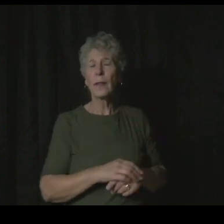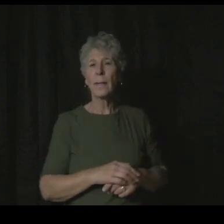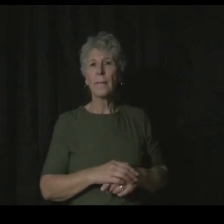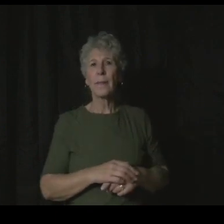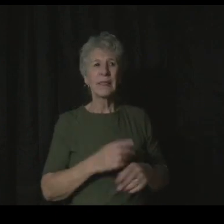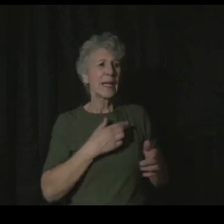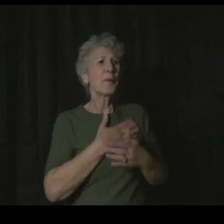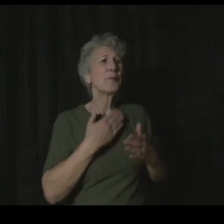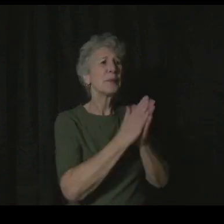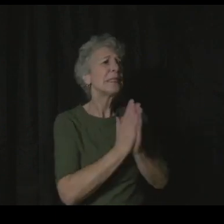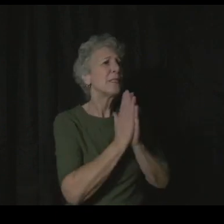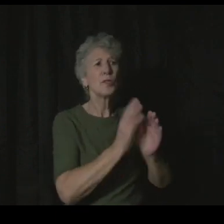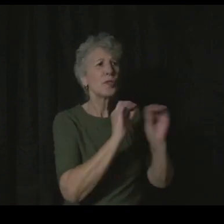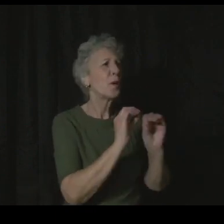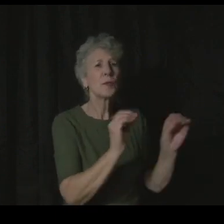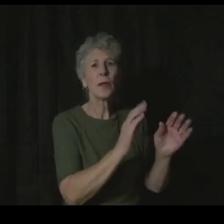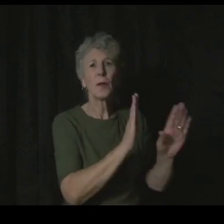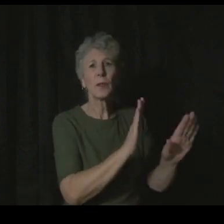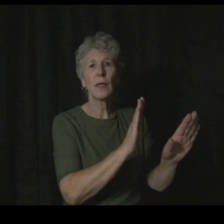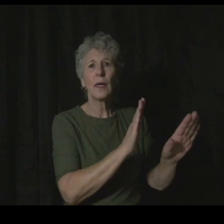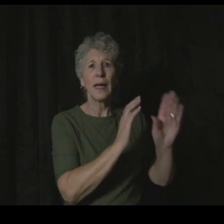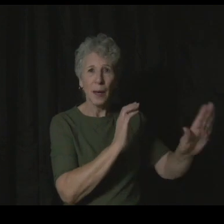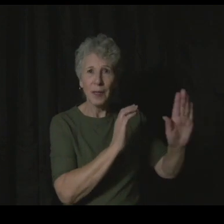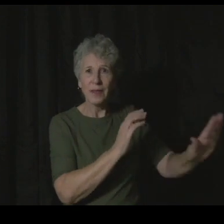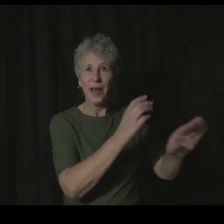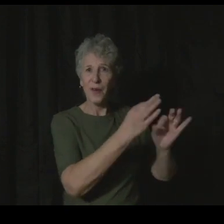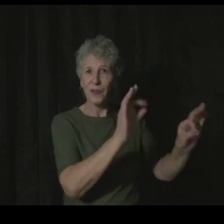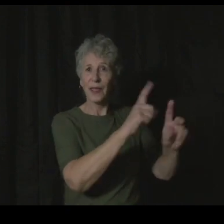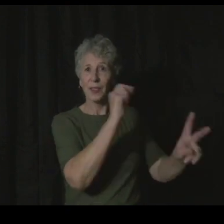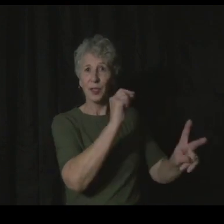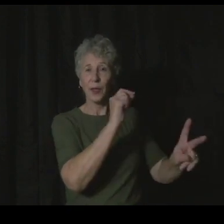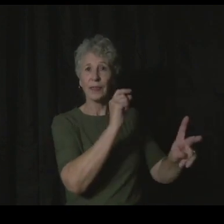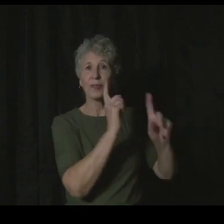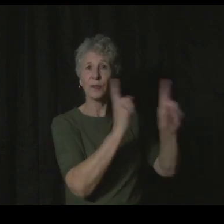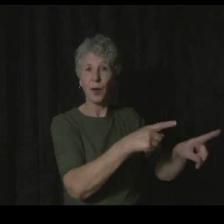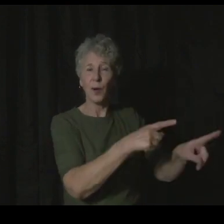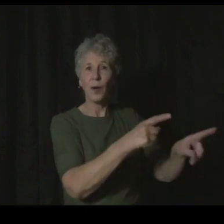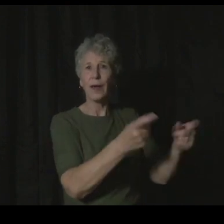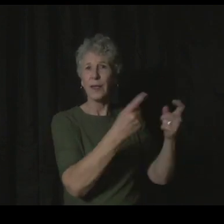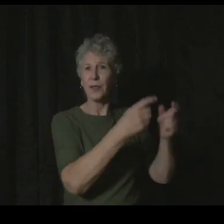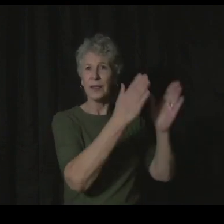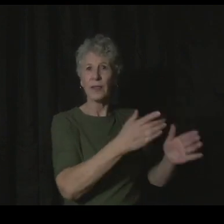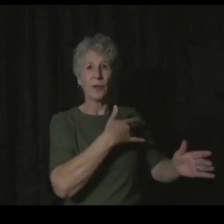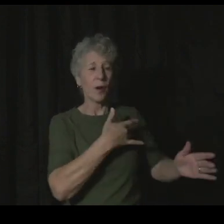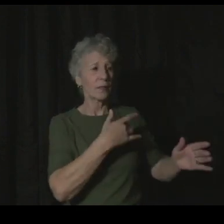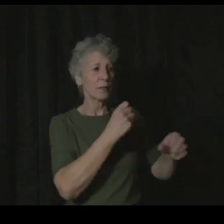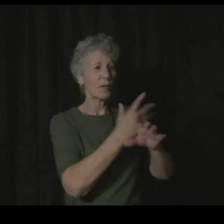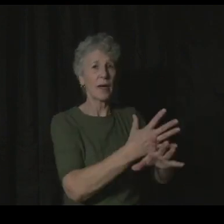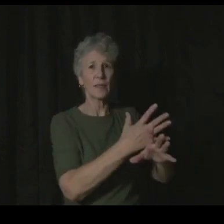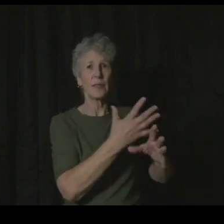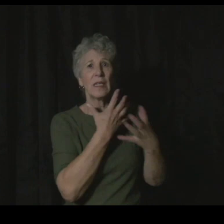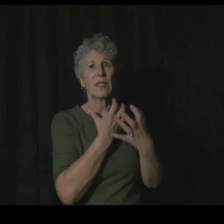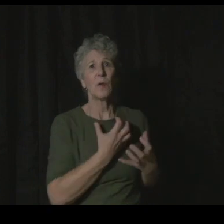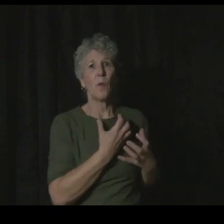Didn't I plead with them? Was it not their own free choice of their own sinful hearts that caused them to lust after this